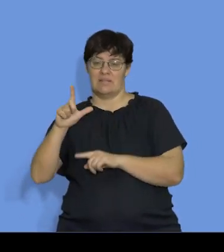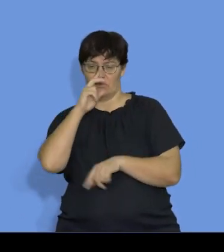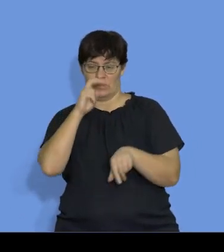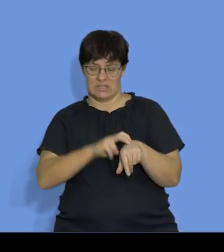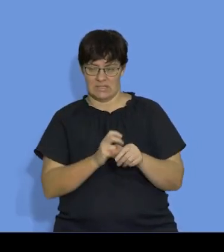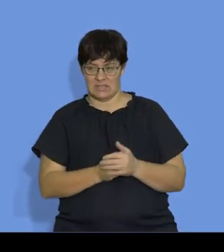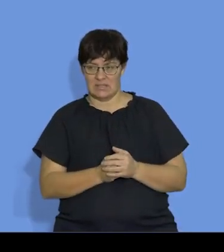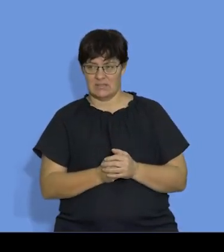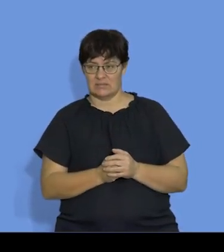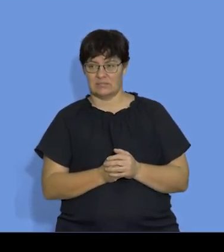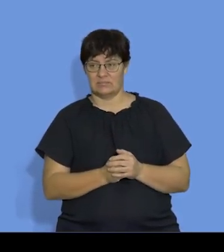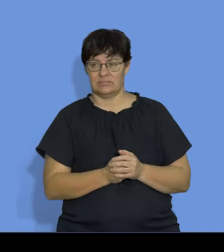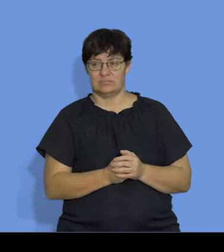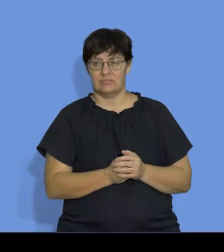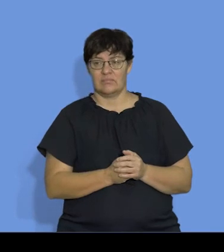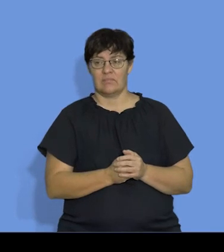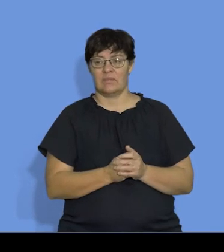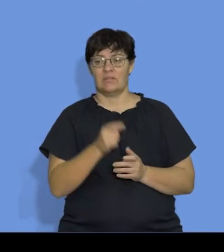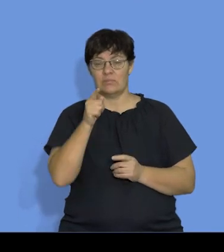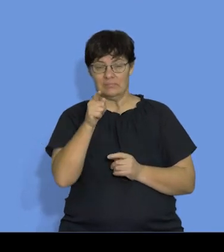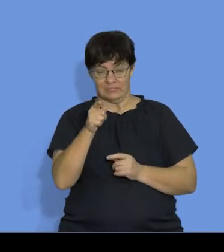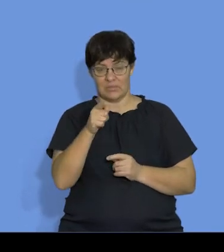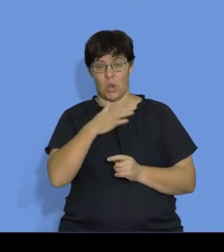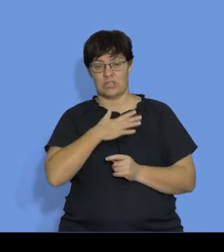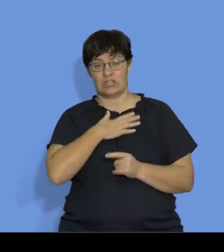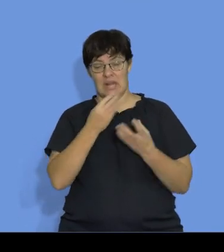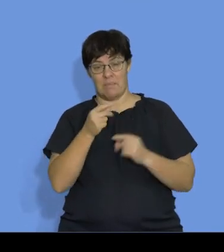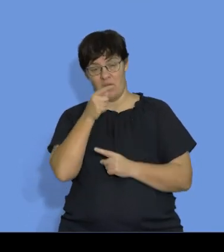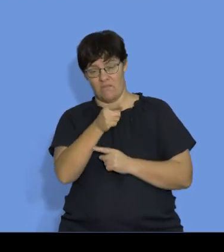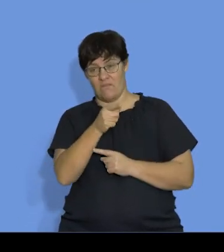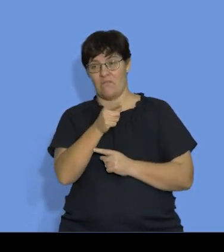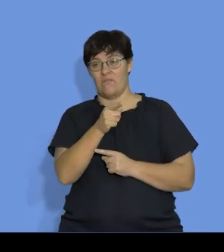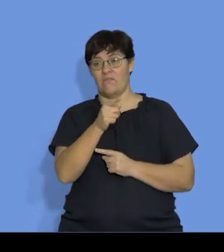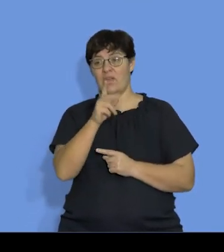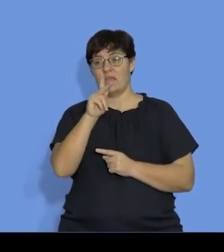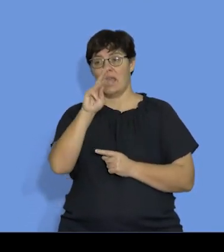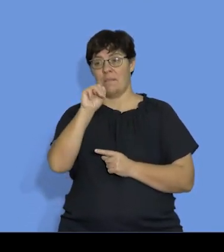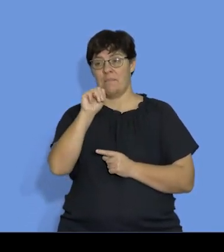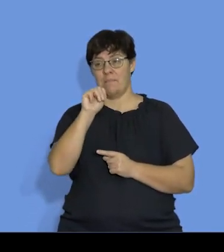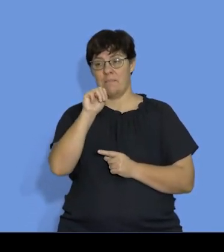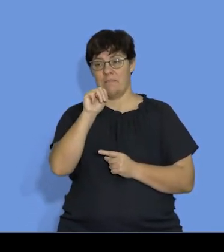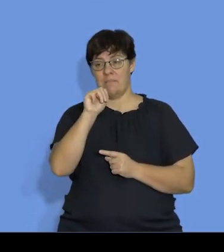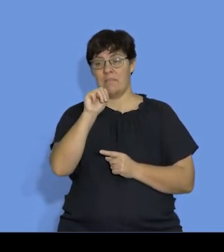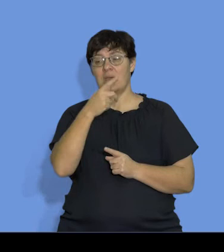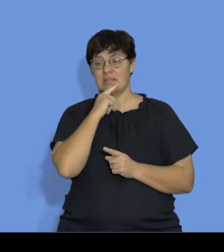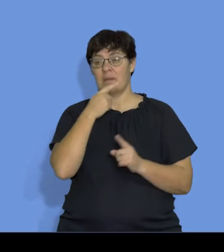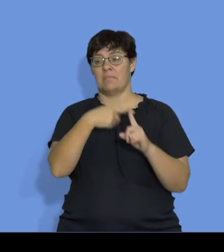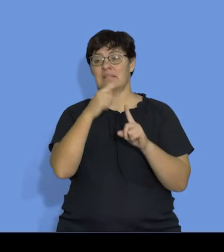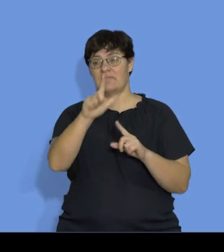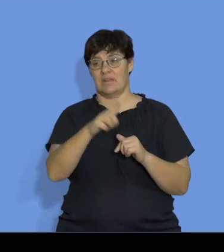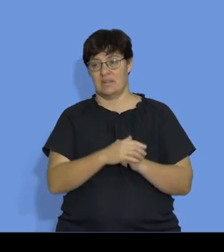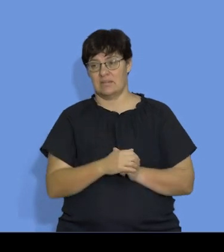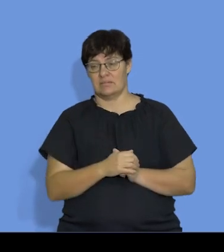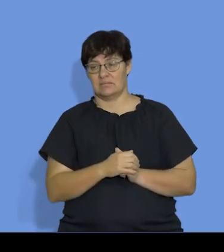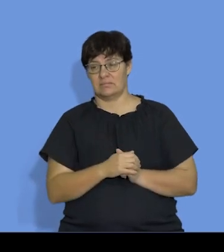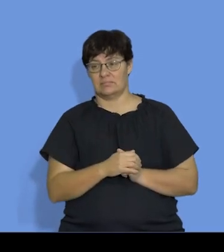in potassium permanganate, the oxidation number of manganese is equals to plus 7. Okay, what about